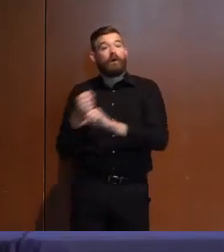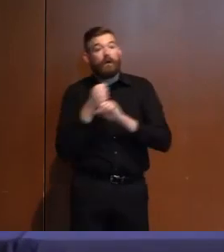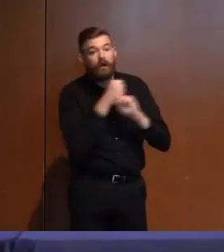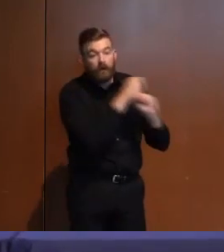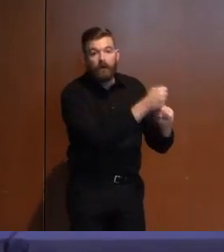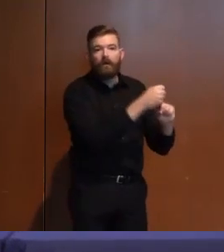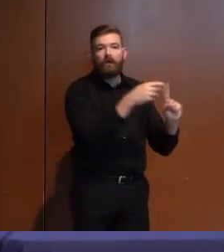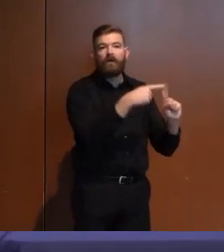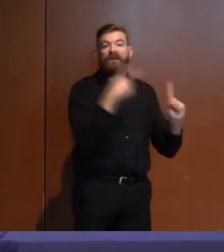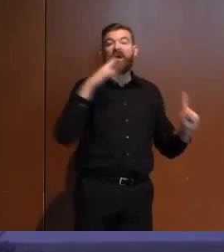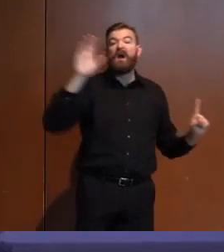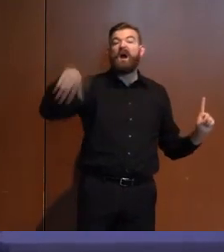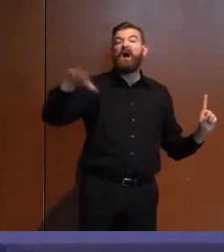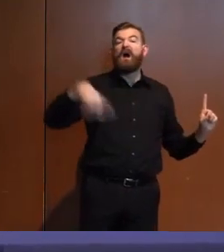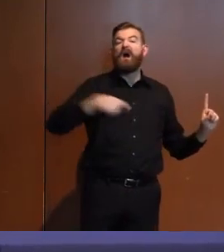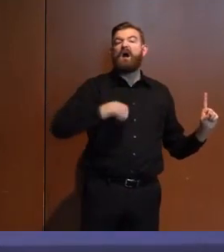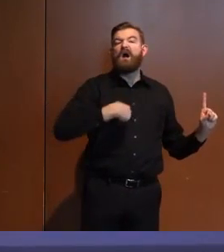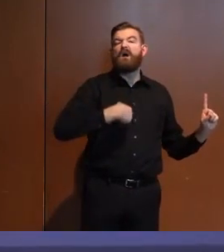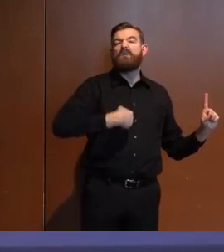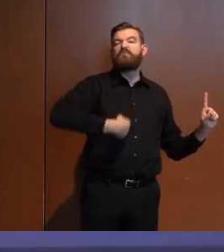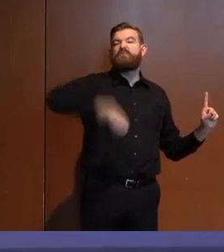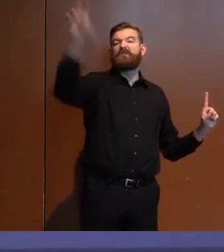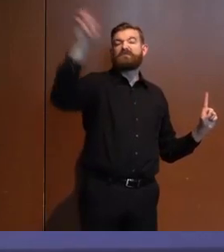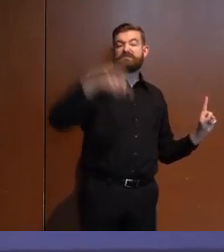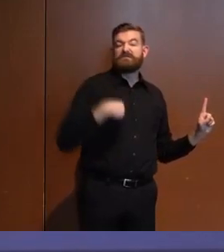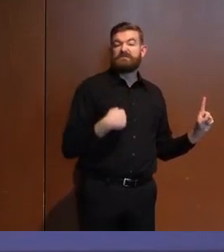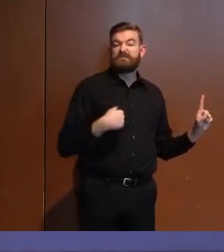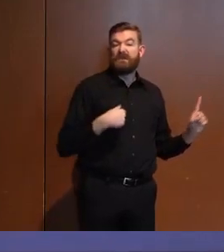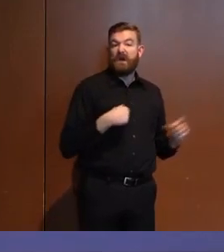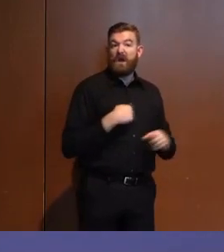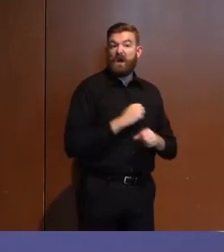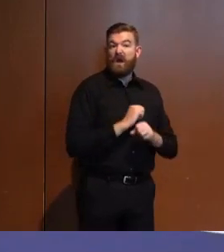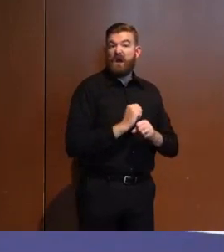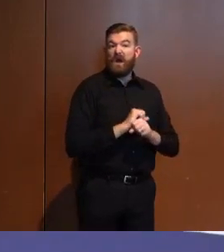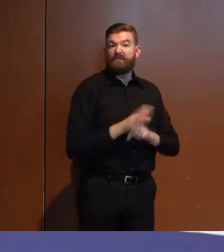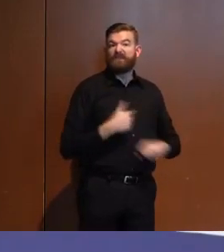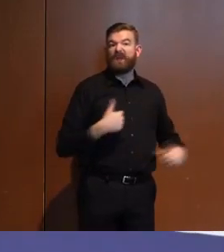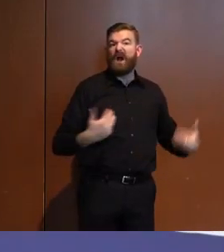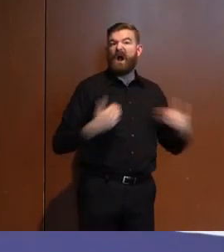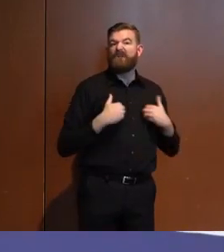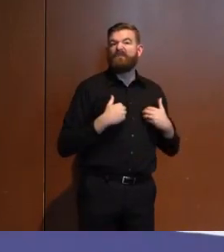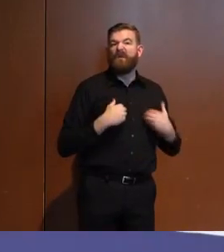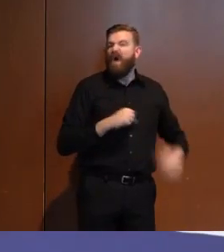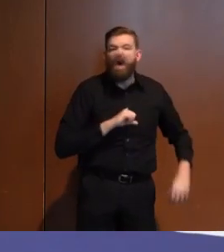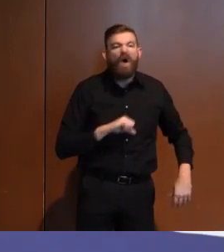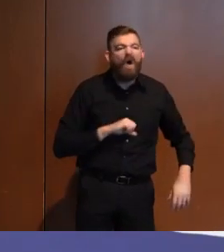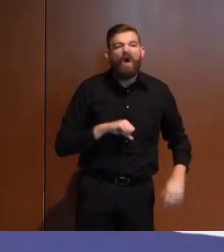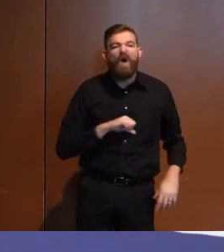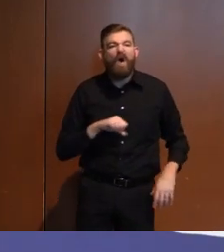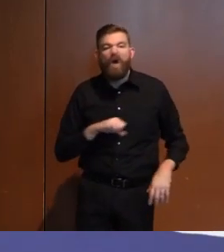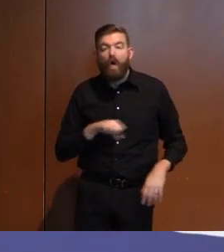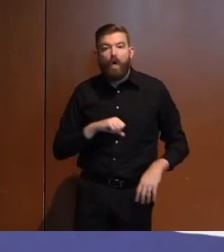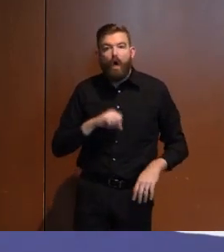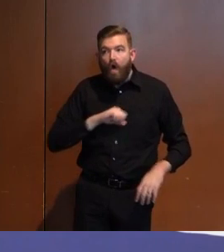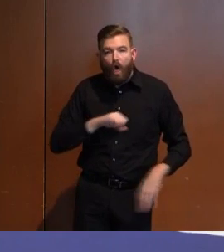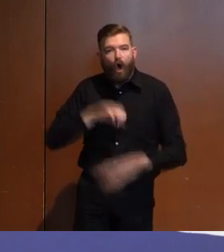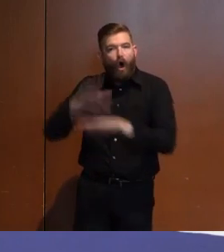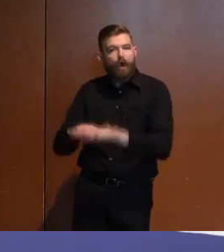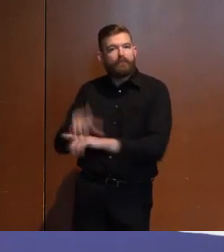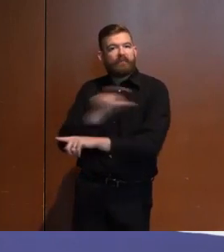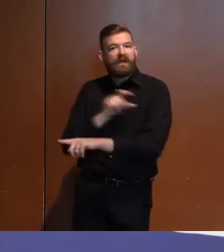traveling and his coronavirus and started to cough at police and medical personnel. He was charged with a